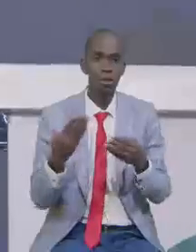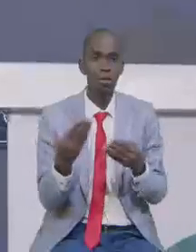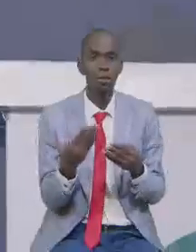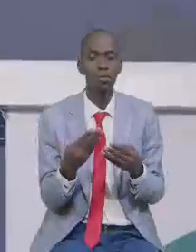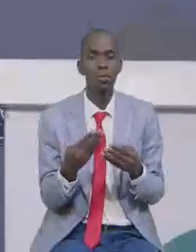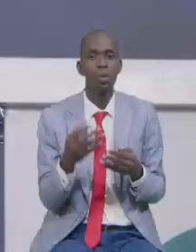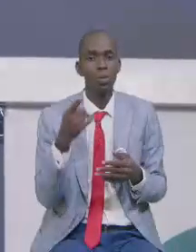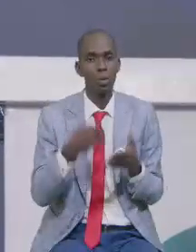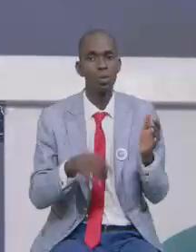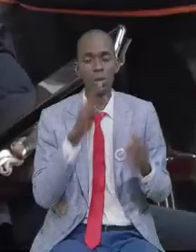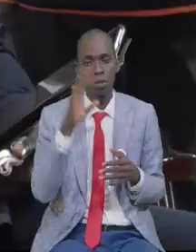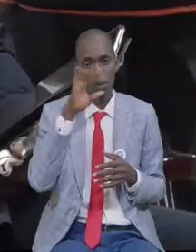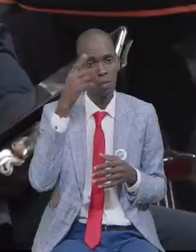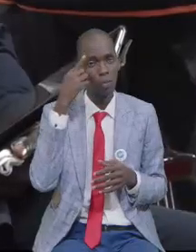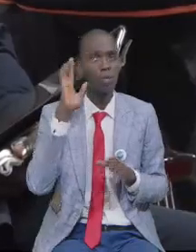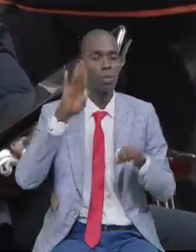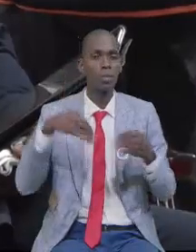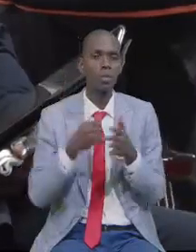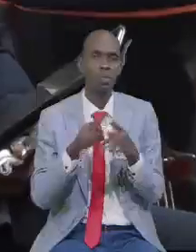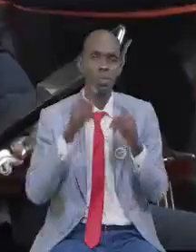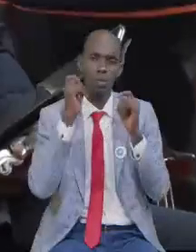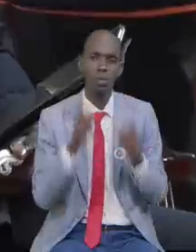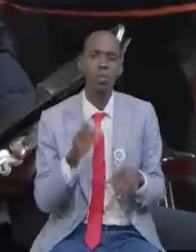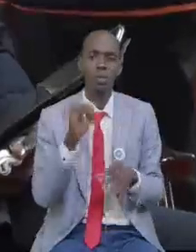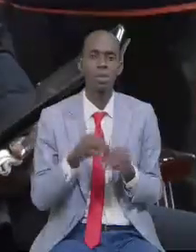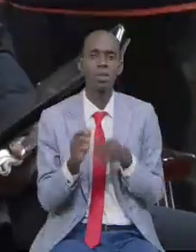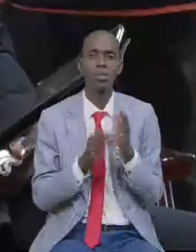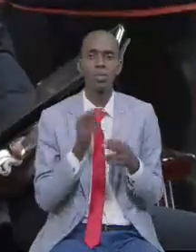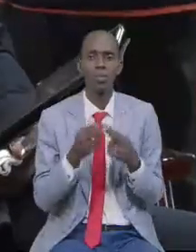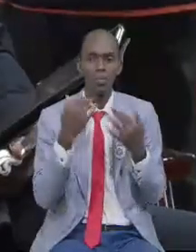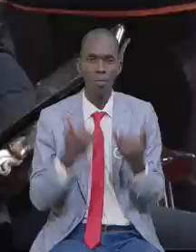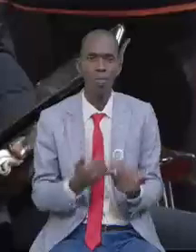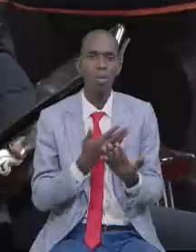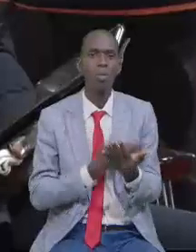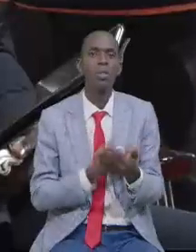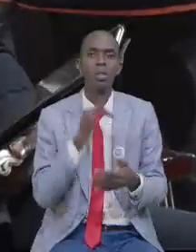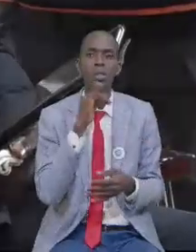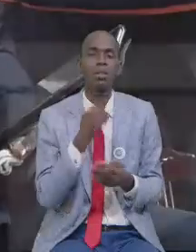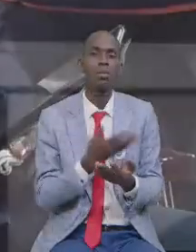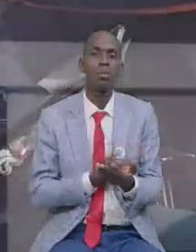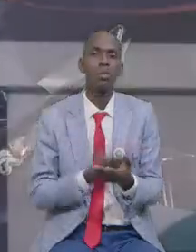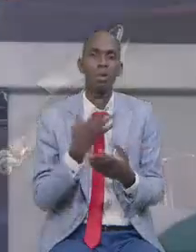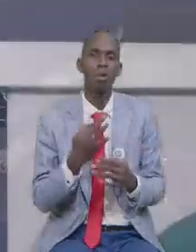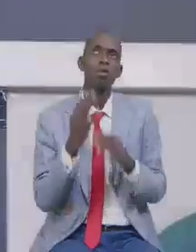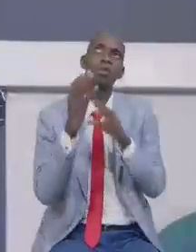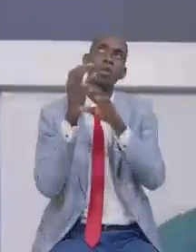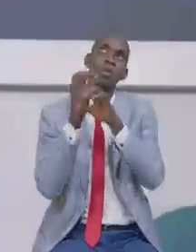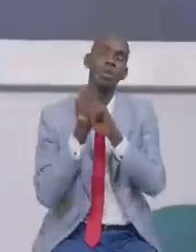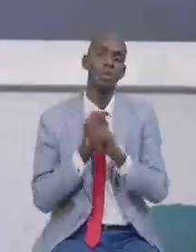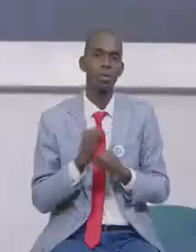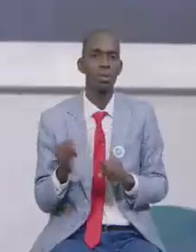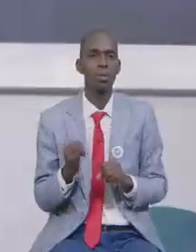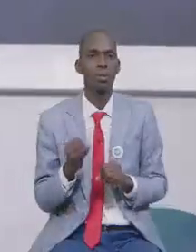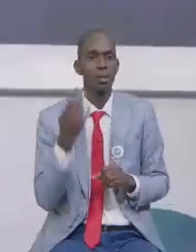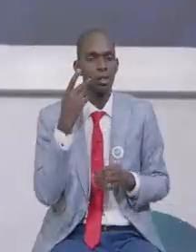you speedily. This morning is the morning of receiving. We're looking at